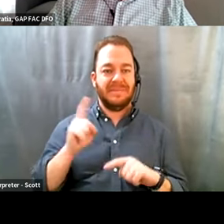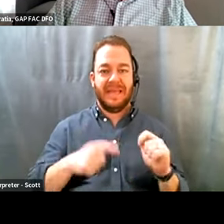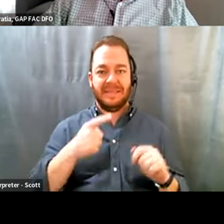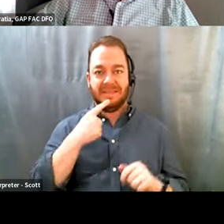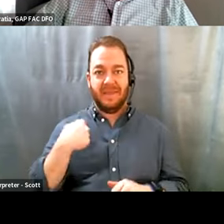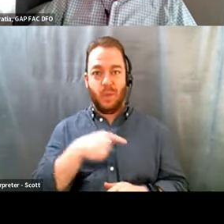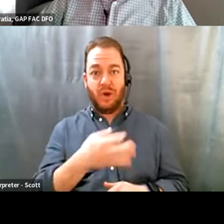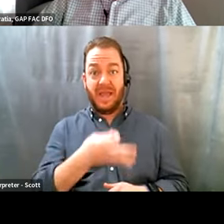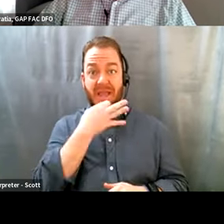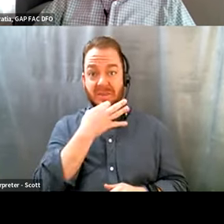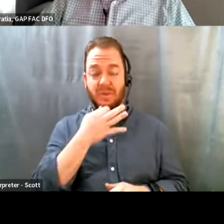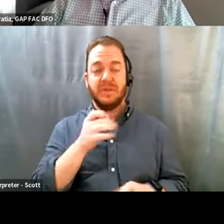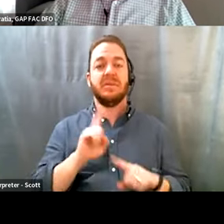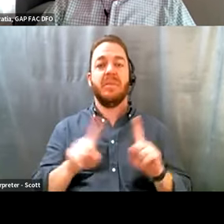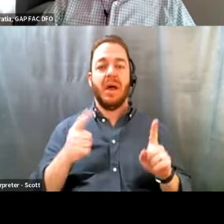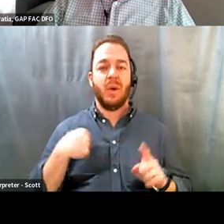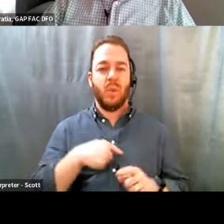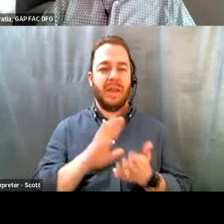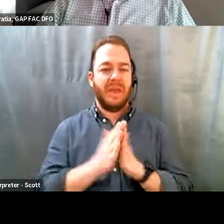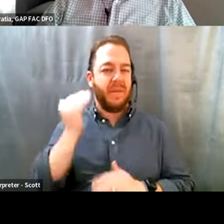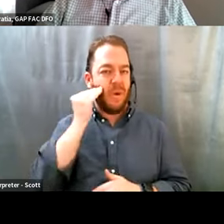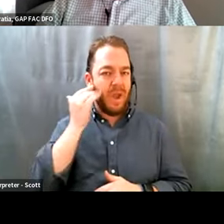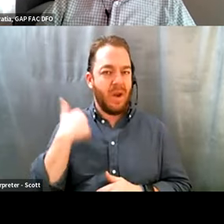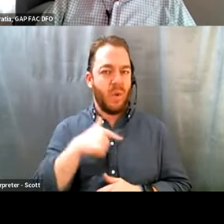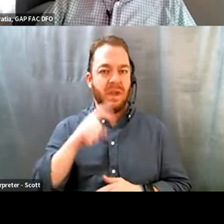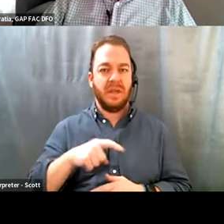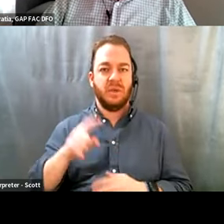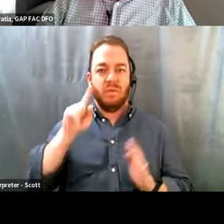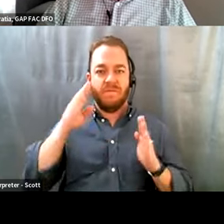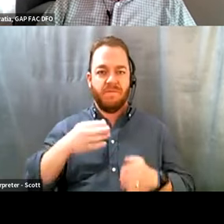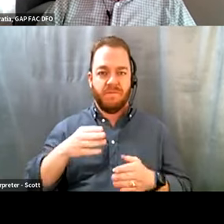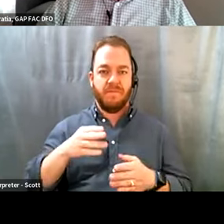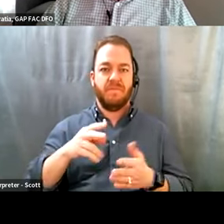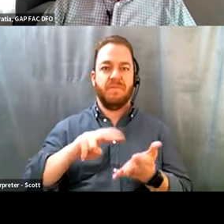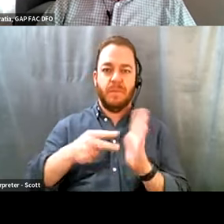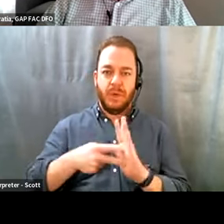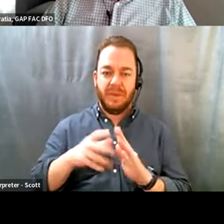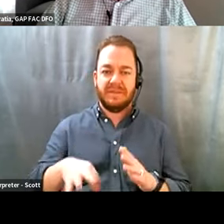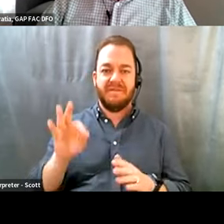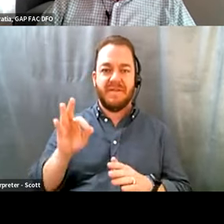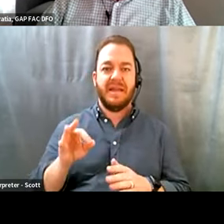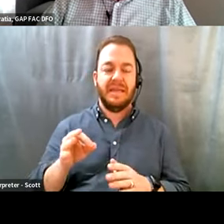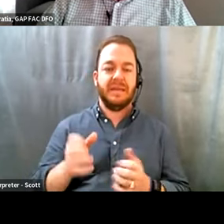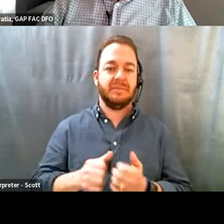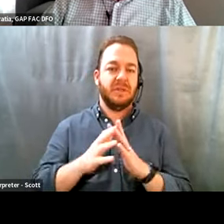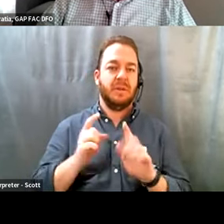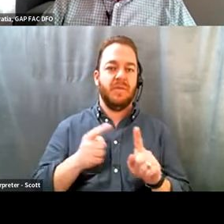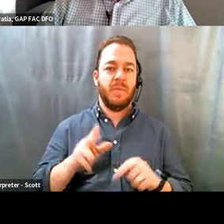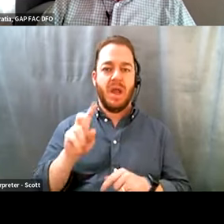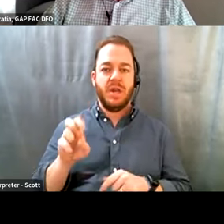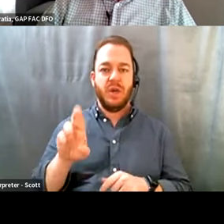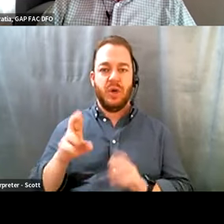this, only that we became aware that we need to be deliberate in finding entrepreneurs from